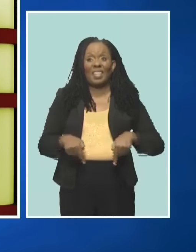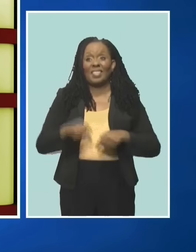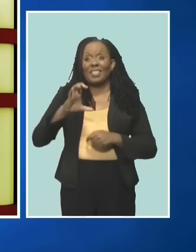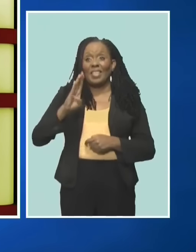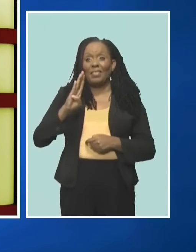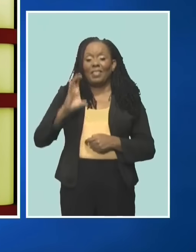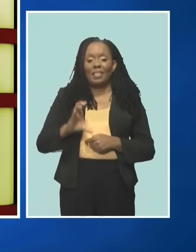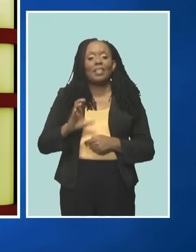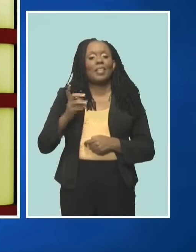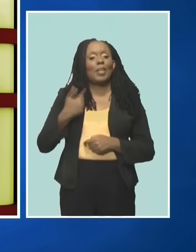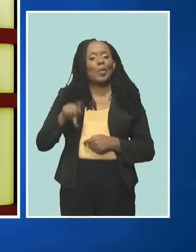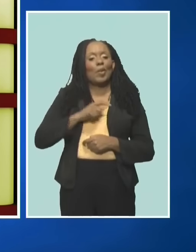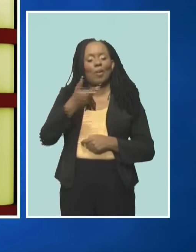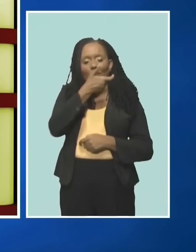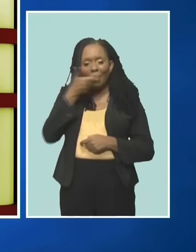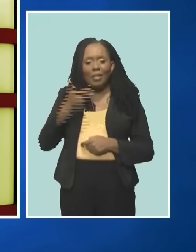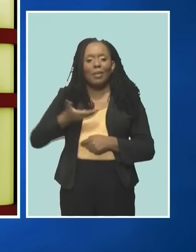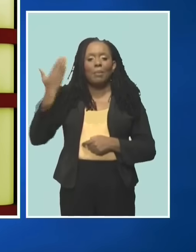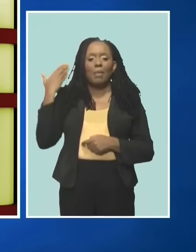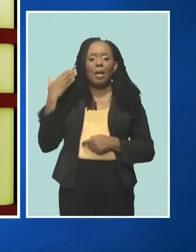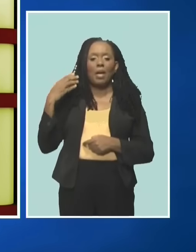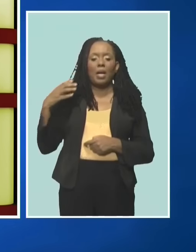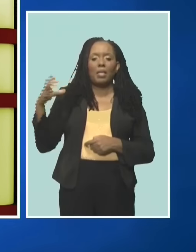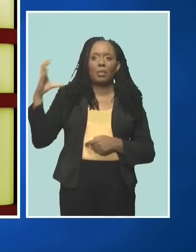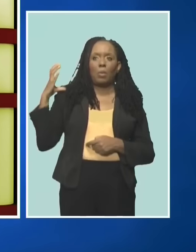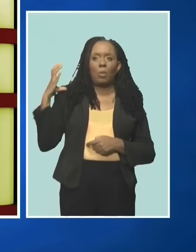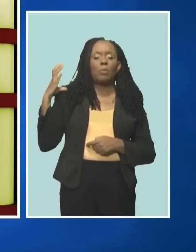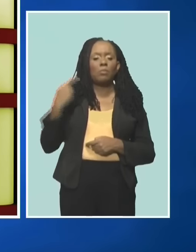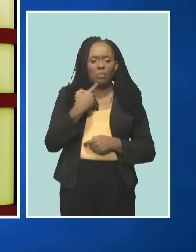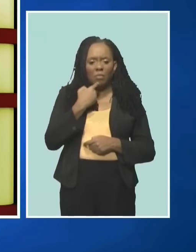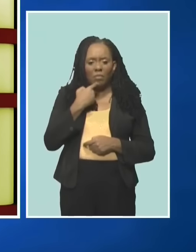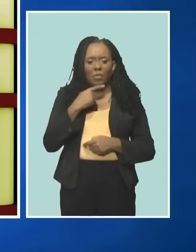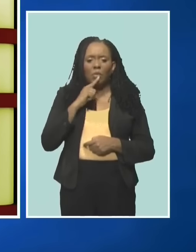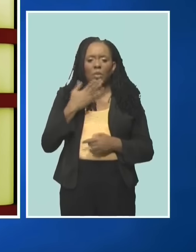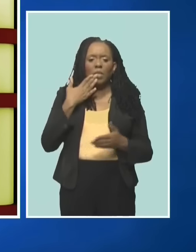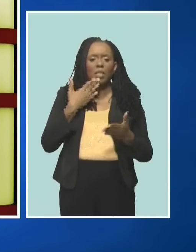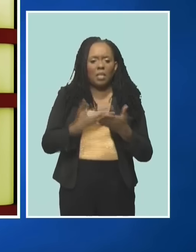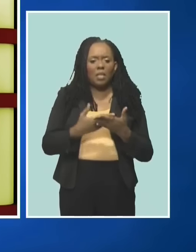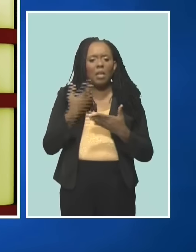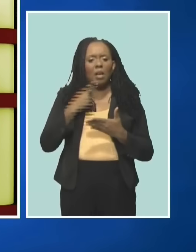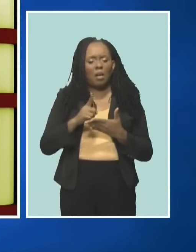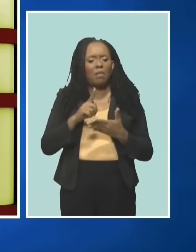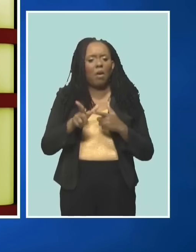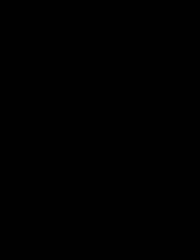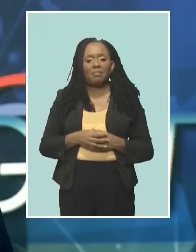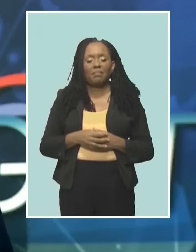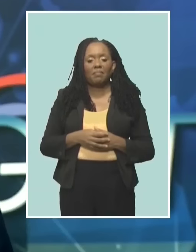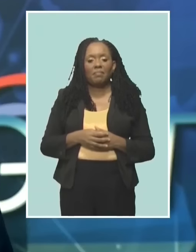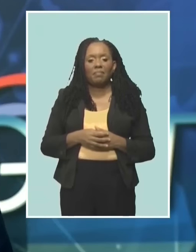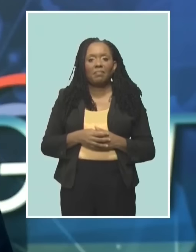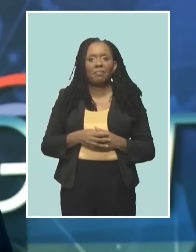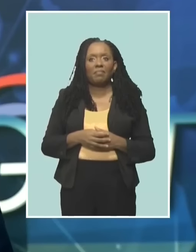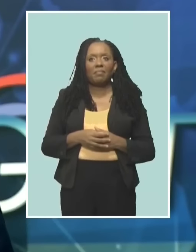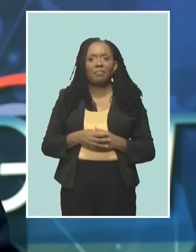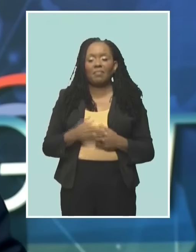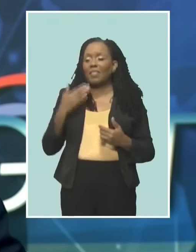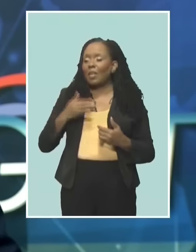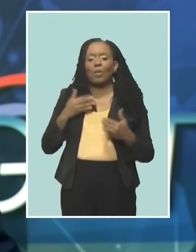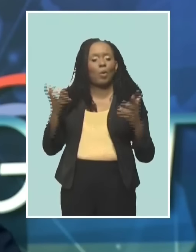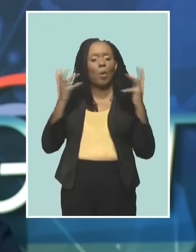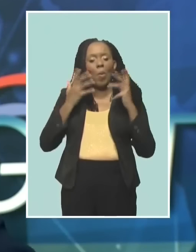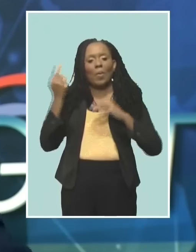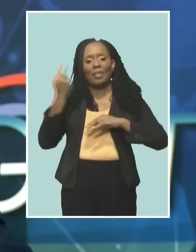our own Shade Watch, her former coach Roman Armstrong said her performance augurs well for the sport as a whole. Anne-Marie, thank you. What a day